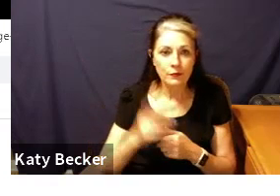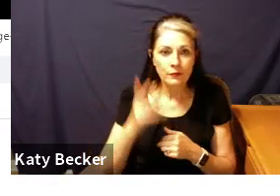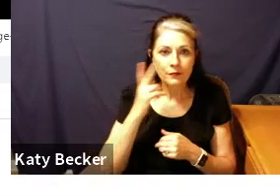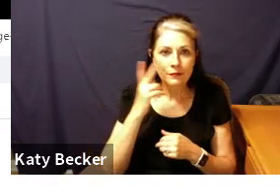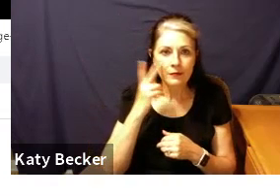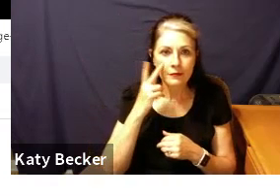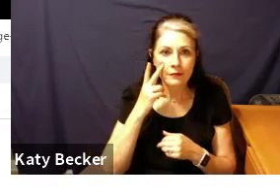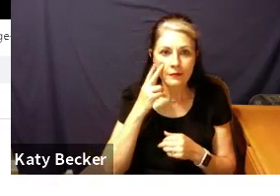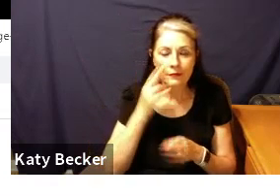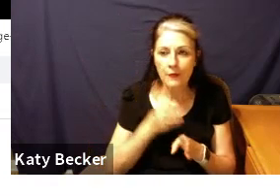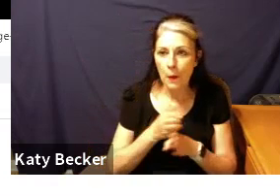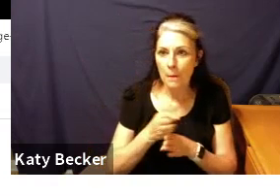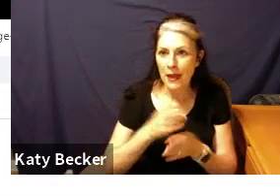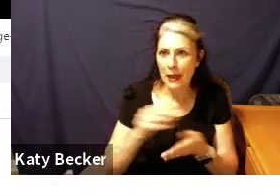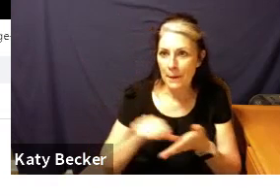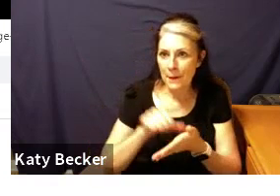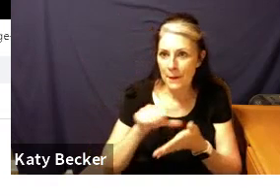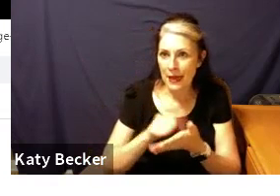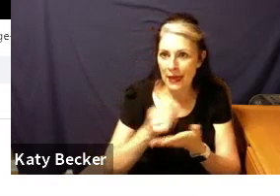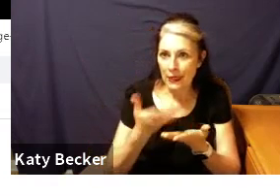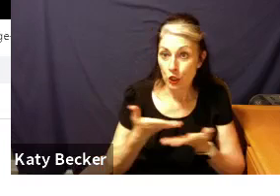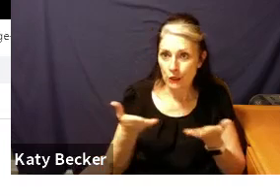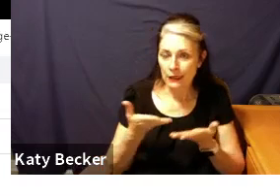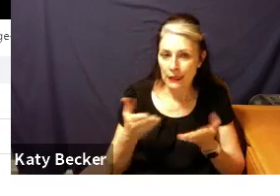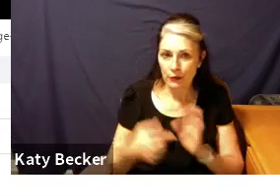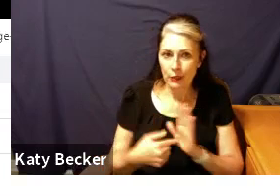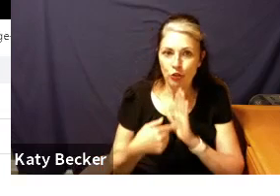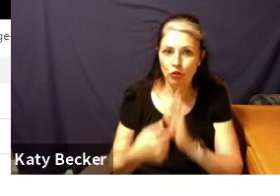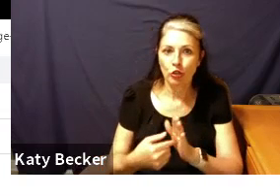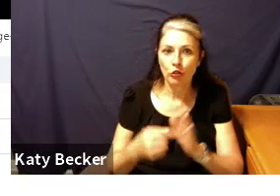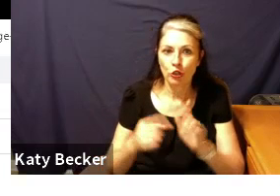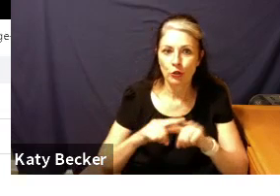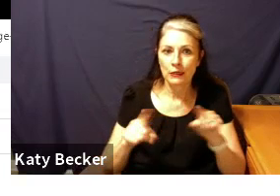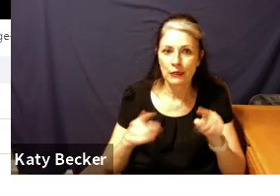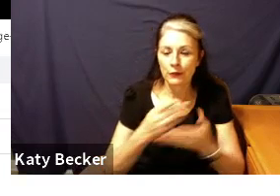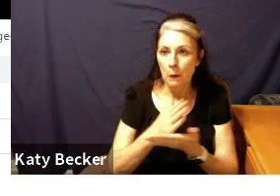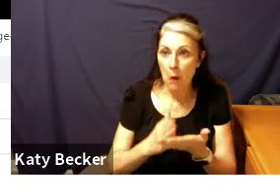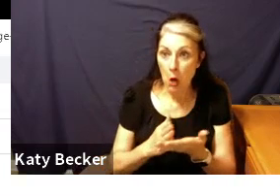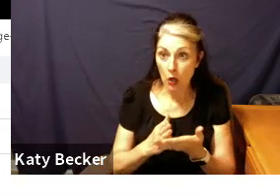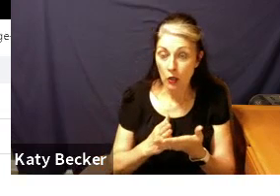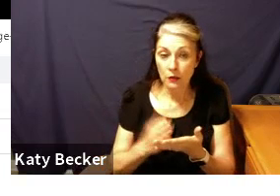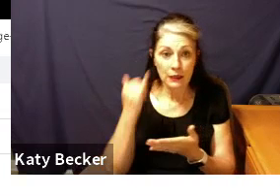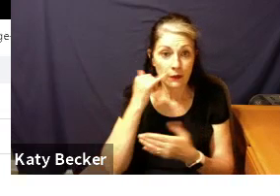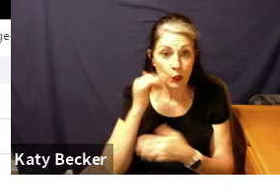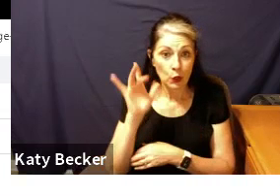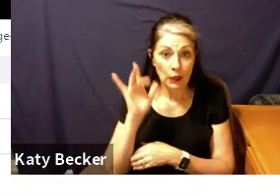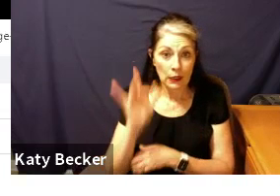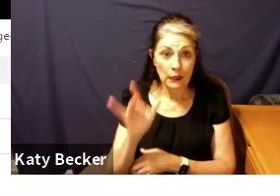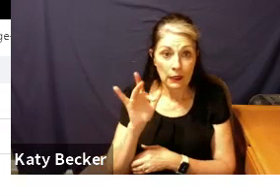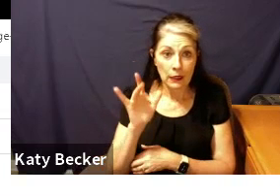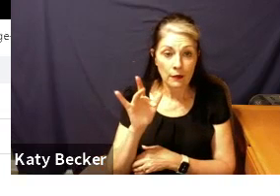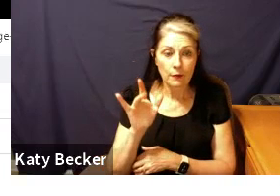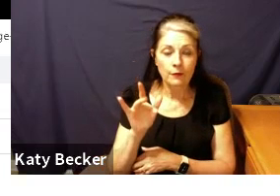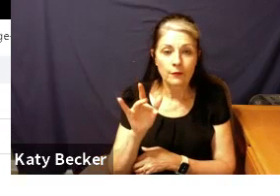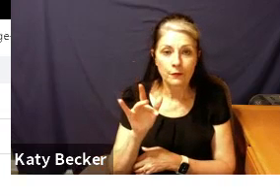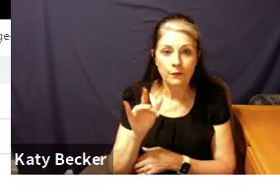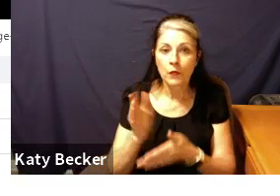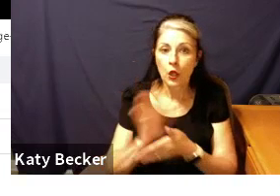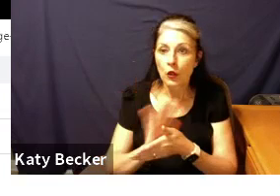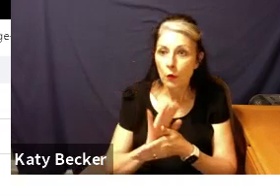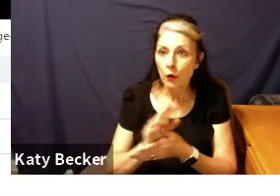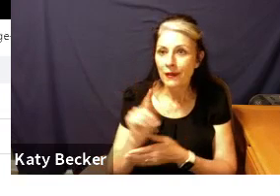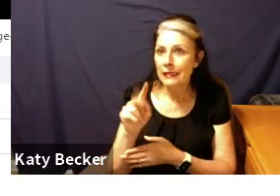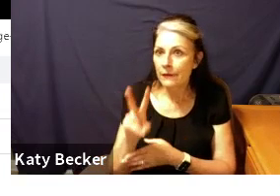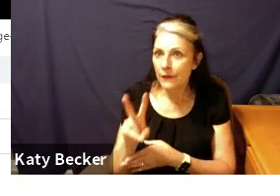is just our main page here, and it shows you different pieces. If you click on there you go, the movie and